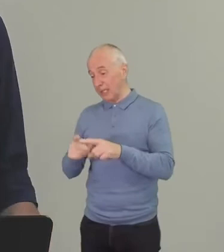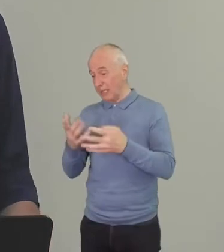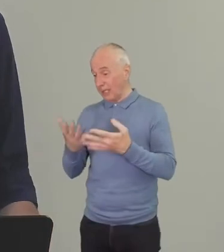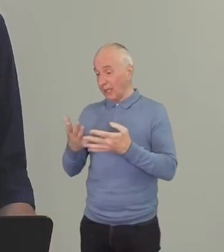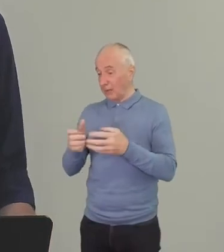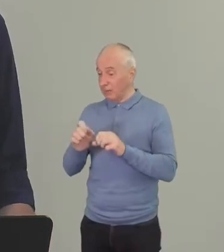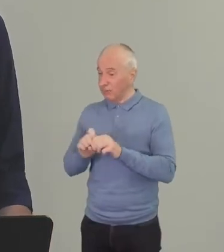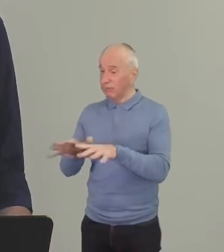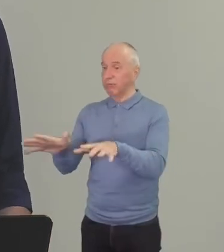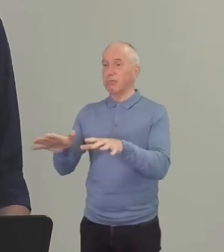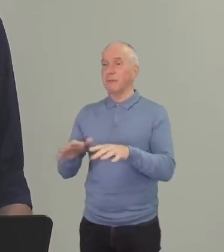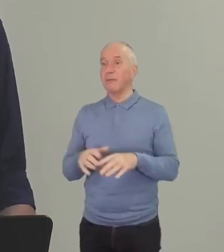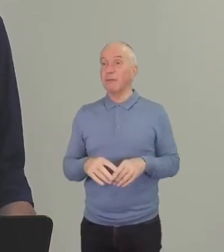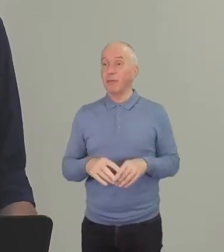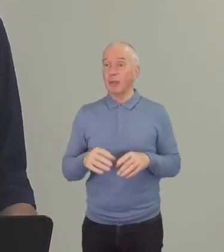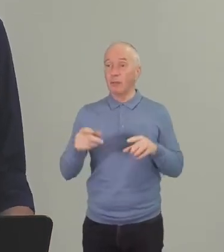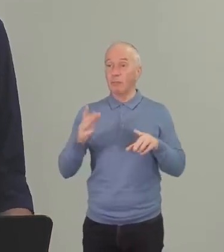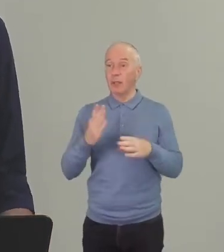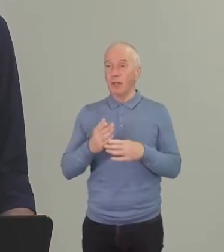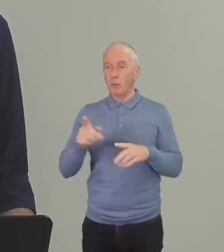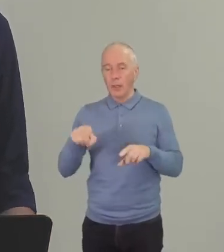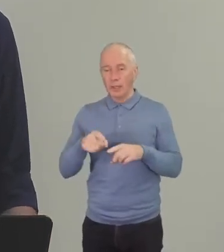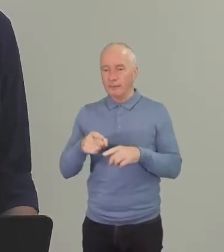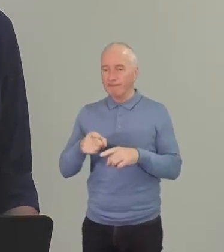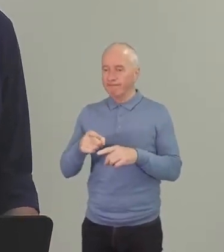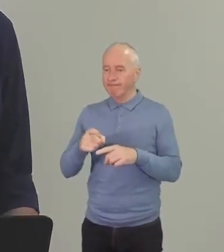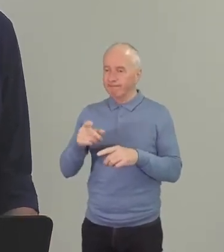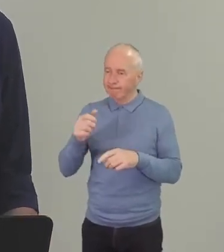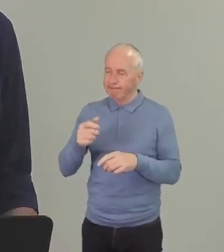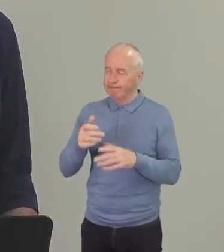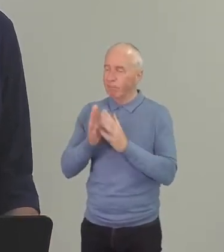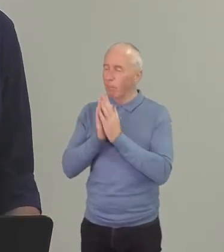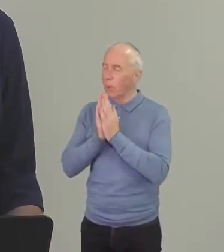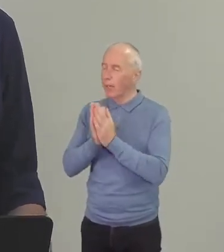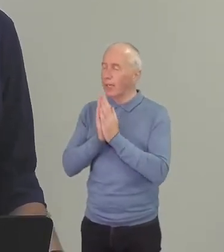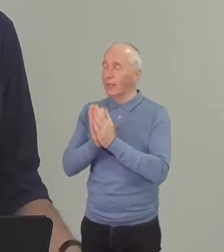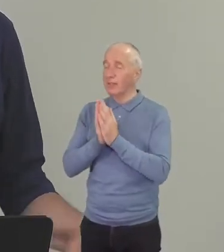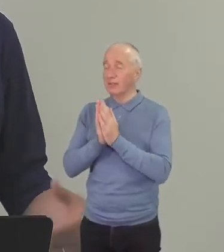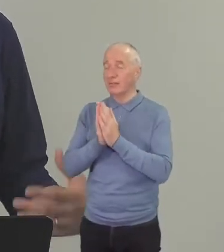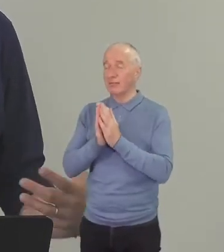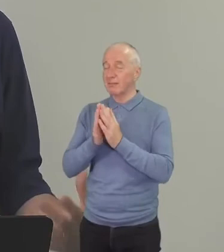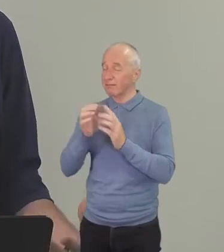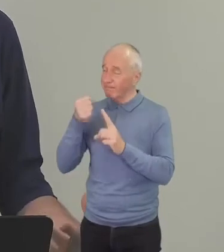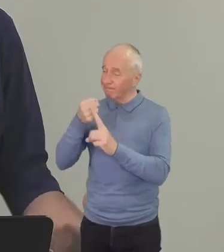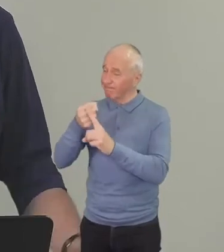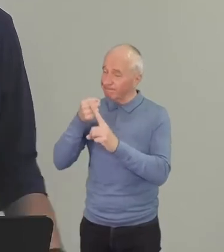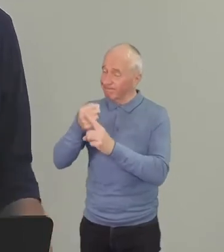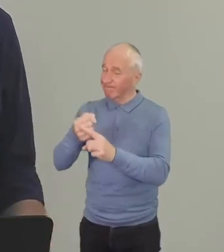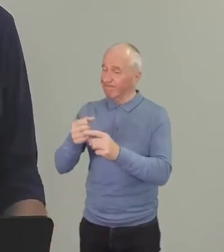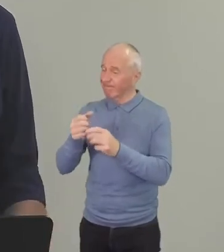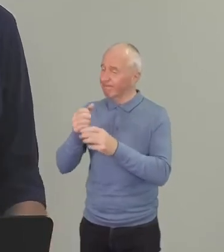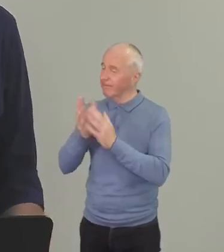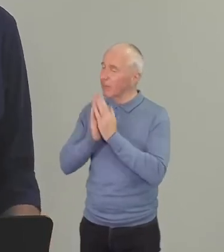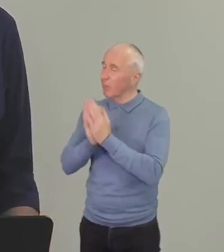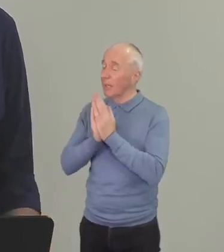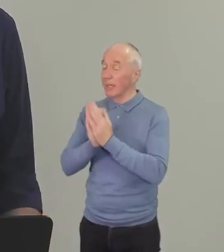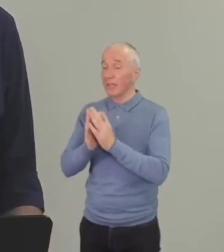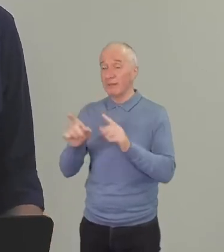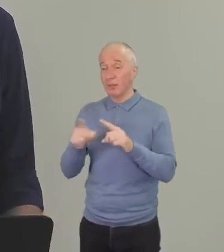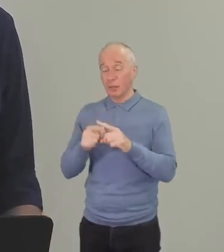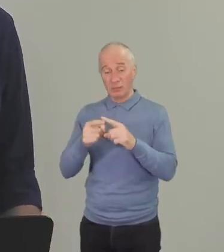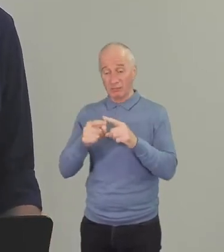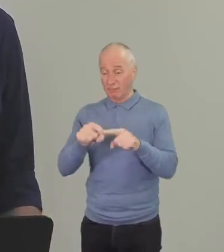advocacy and it's about lobbying, and we would encourage you to continue to pray and to also insist from those in